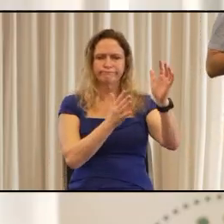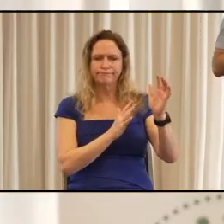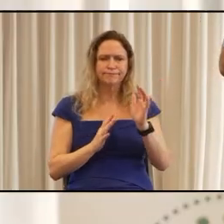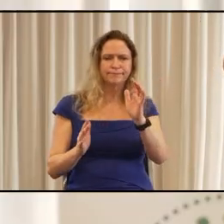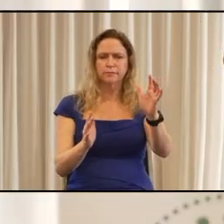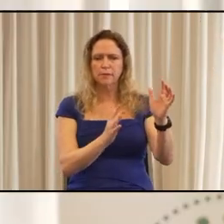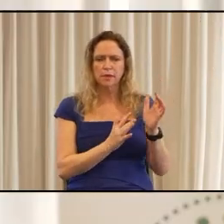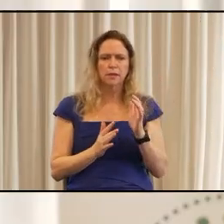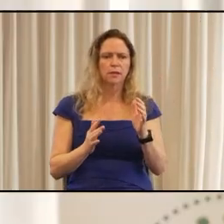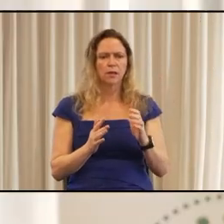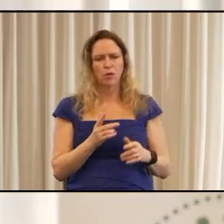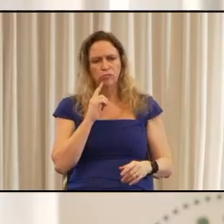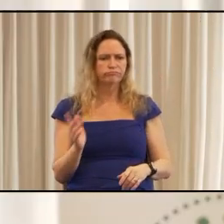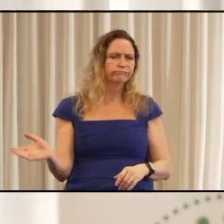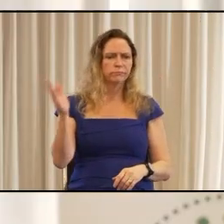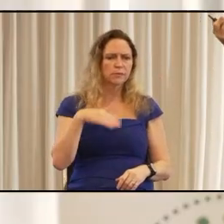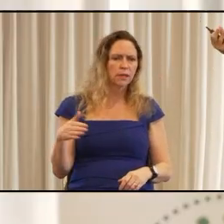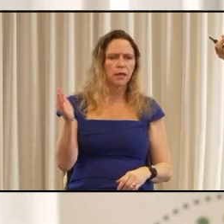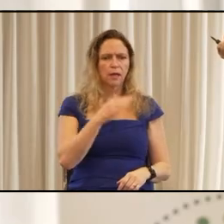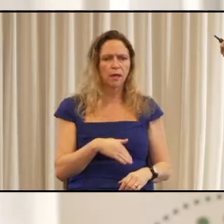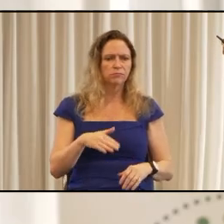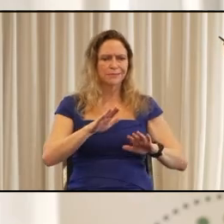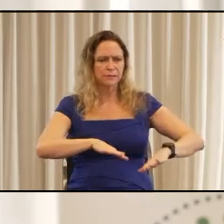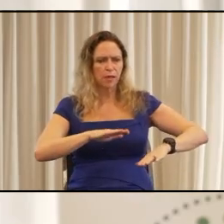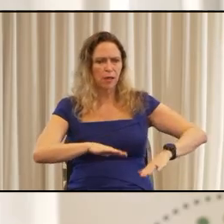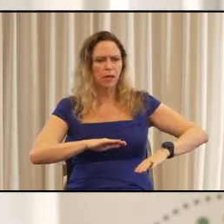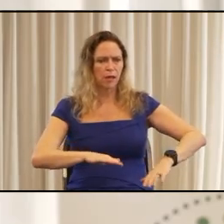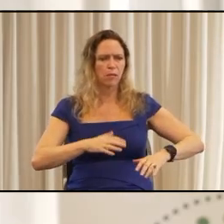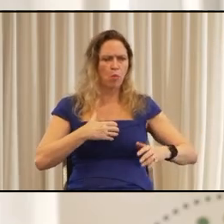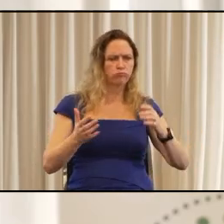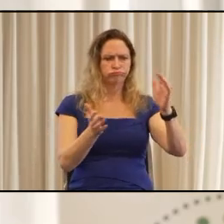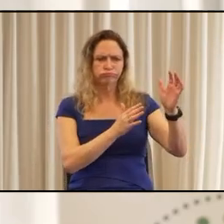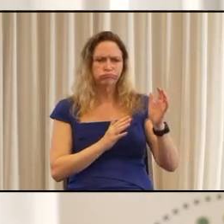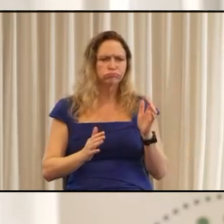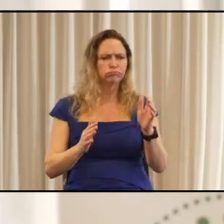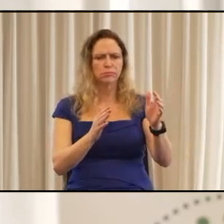can be about come on in, stay for as long as you need, more of that